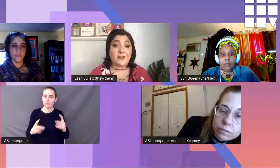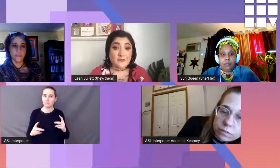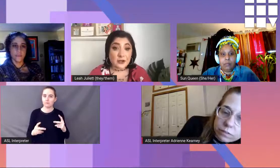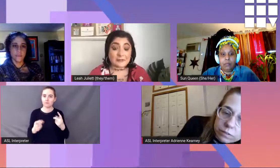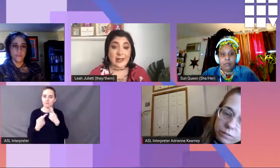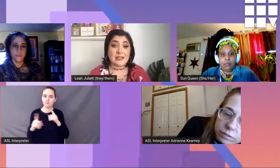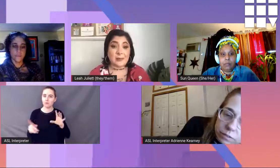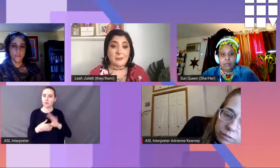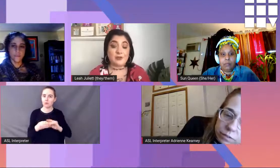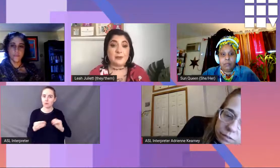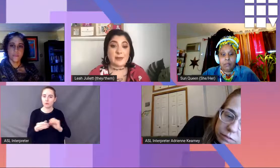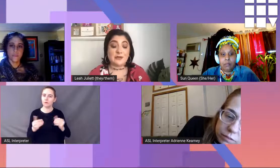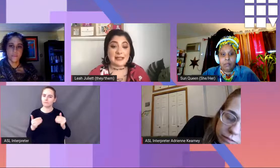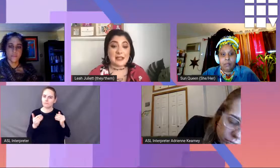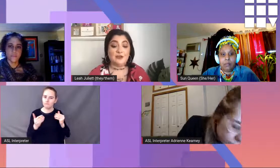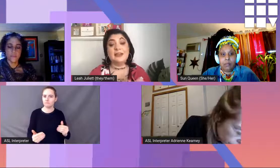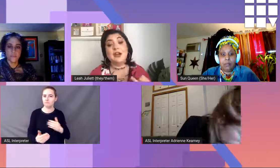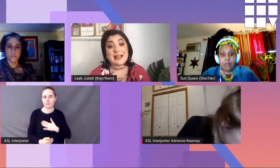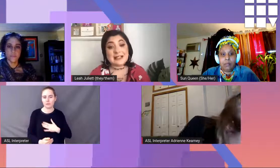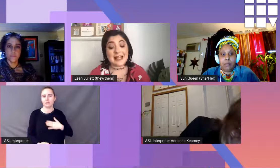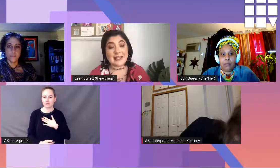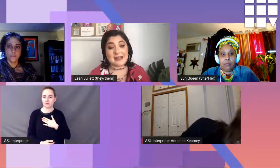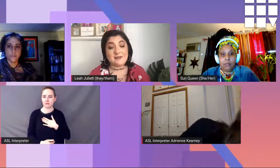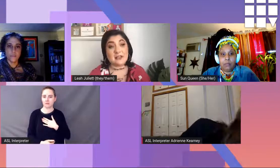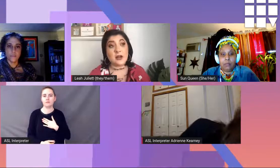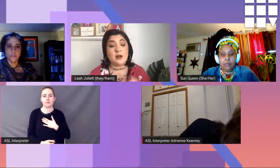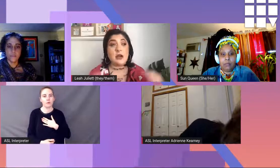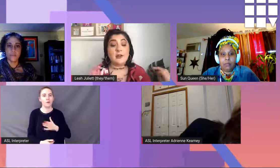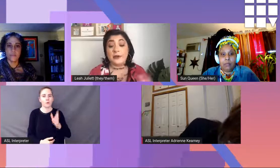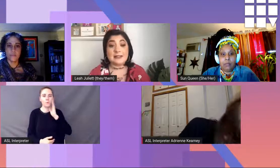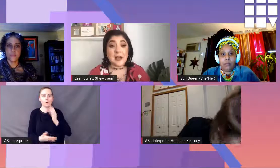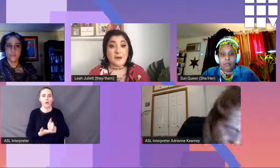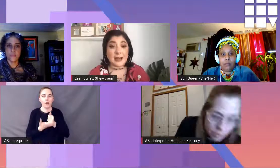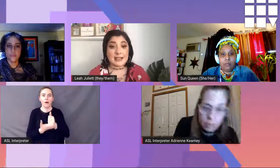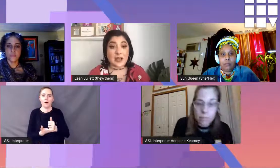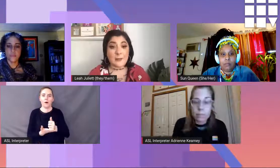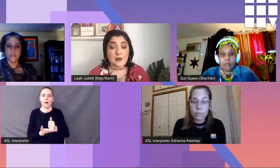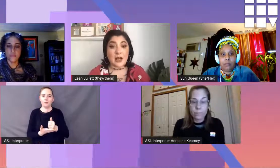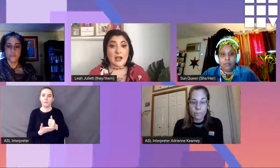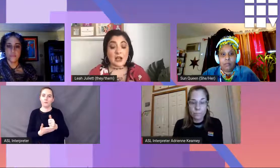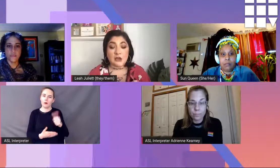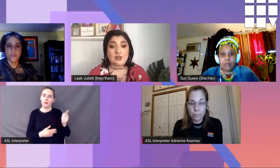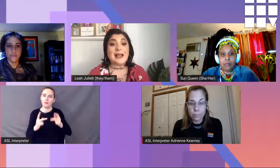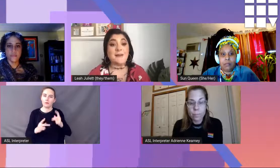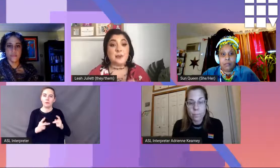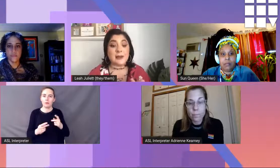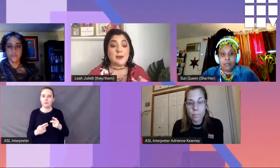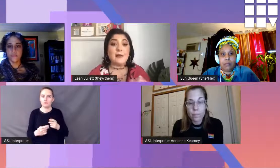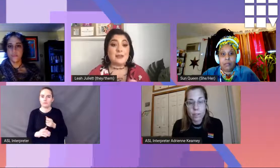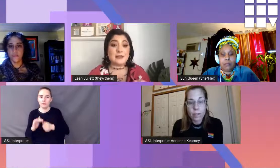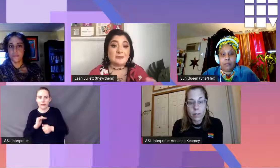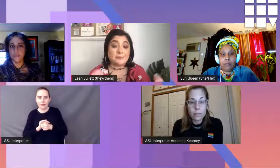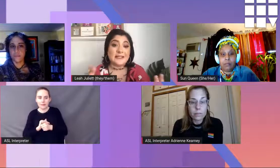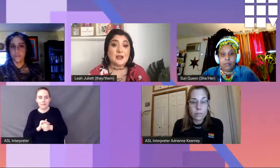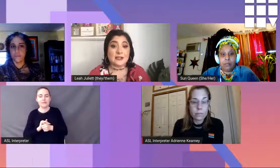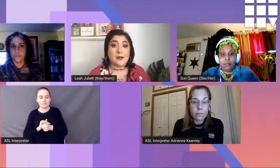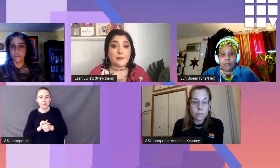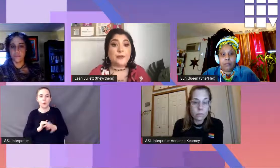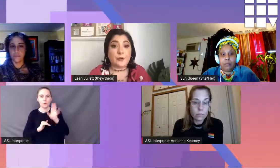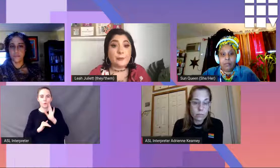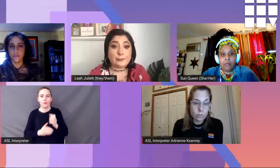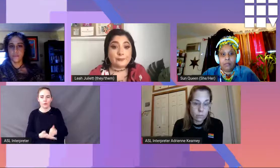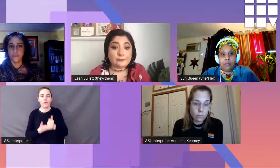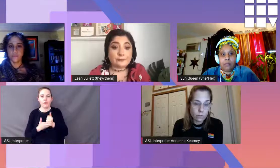and life-affirming to people to be able to hear that there is light at the end of the tunnel. There is another end to come out on. You have to see